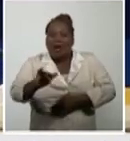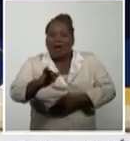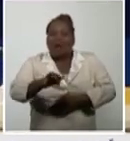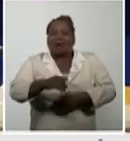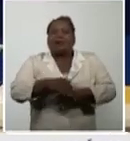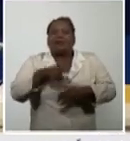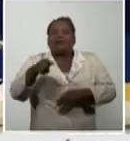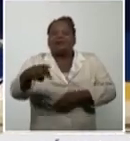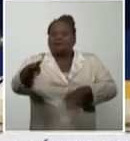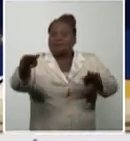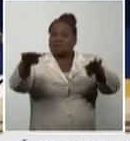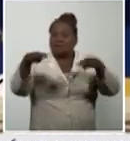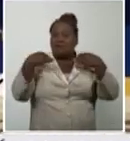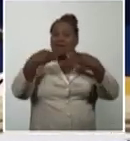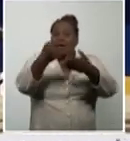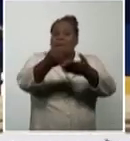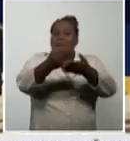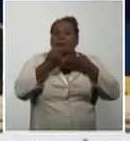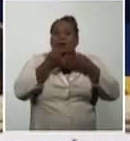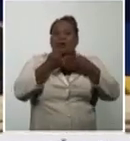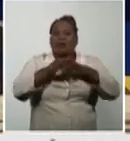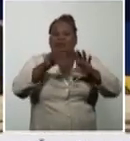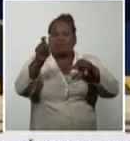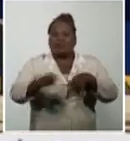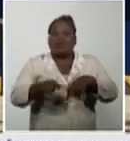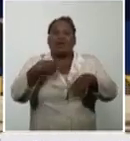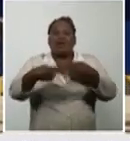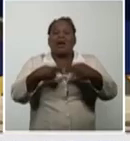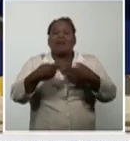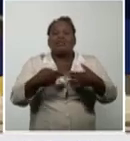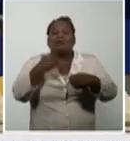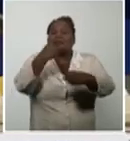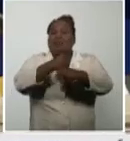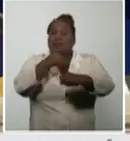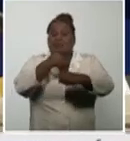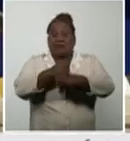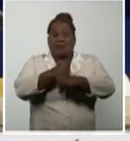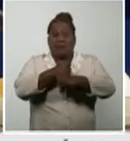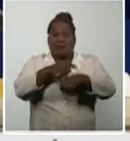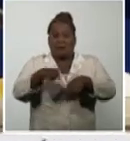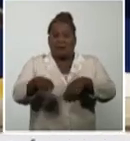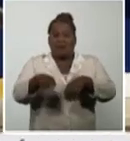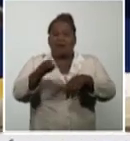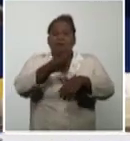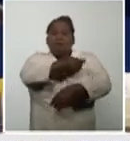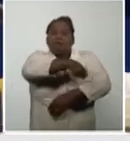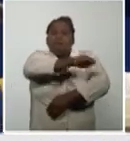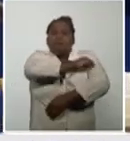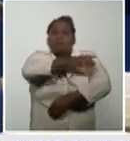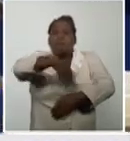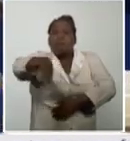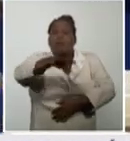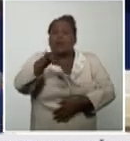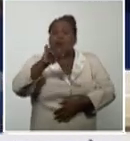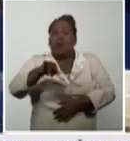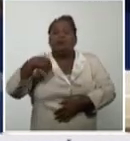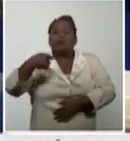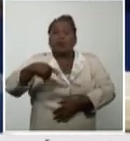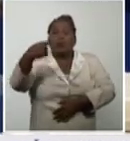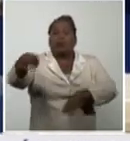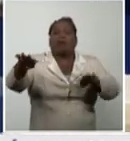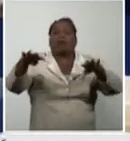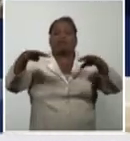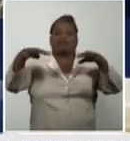Good morning to those who support broadcast. Abdiel, who is in the studio, and the population that follows us every